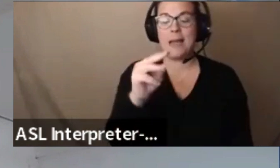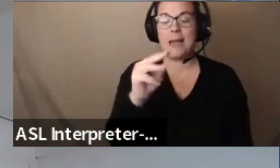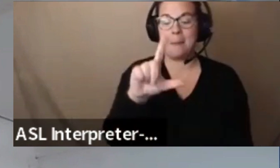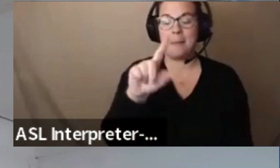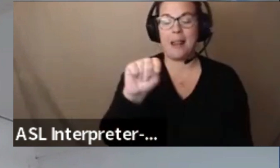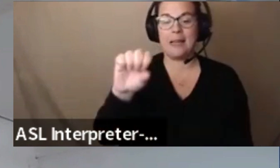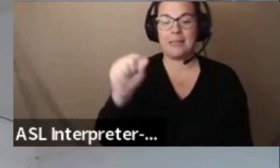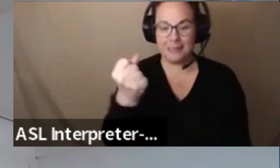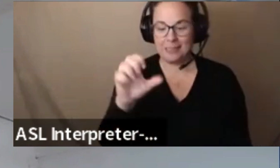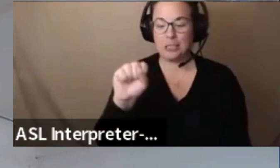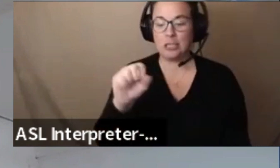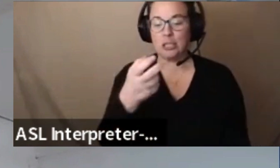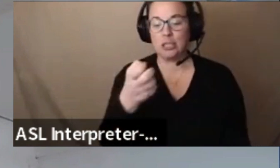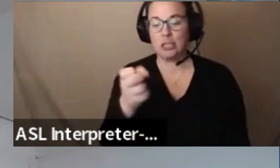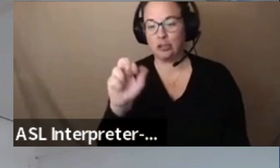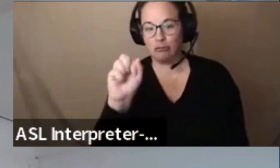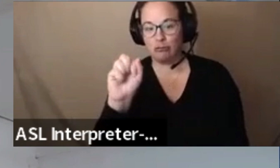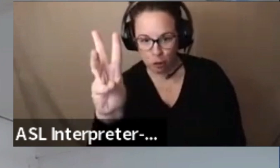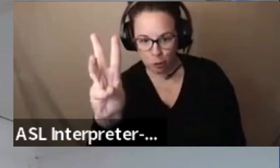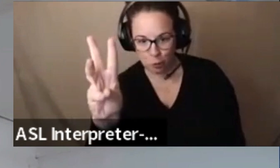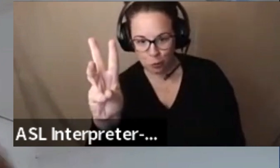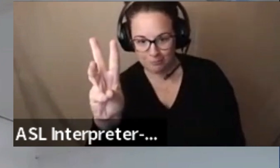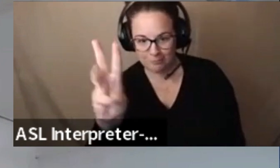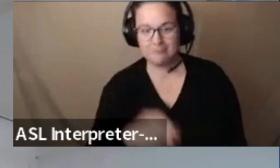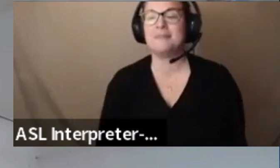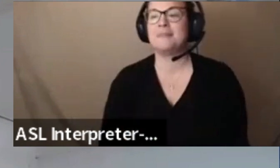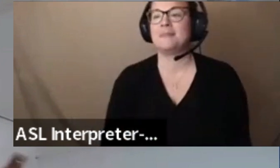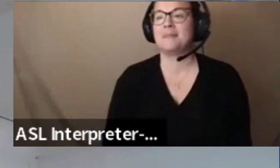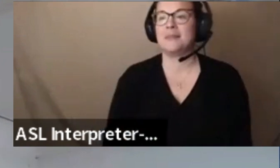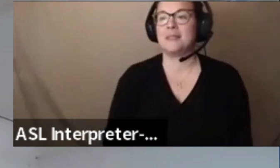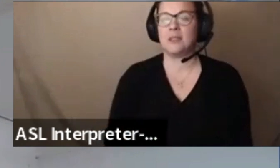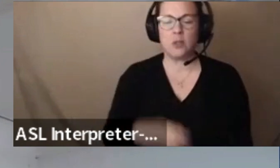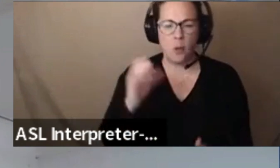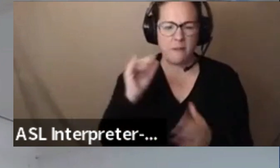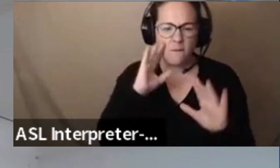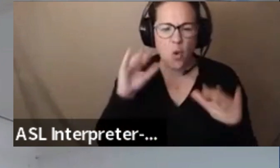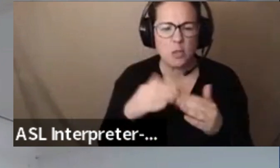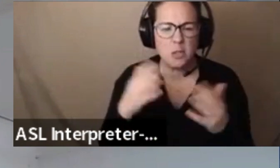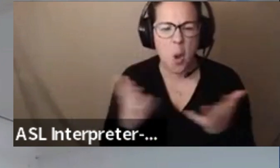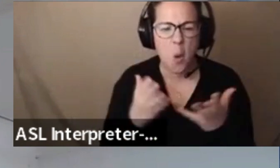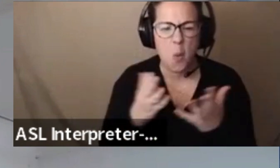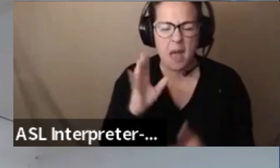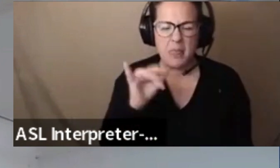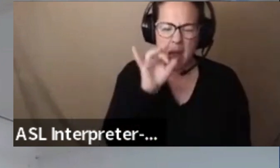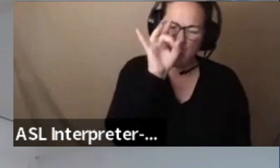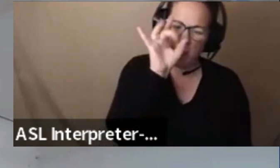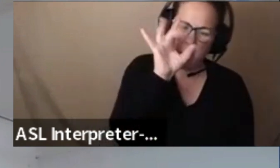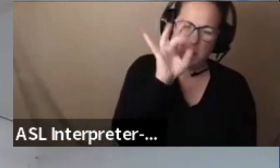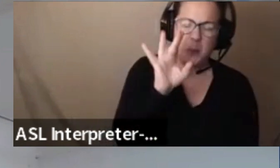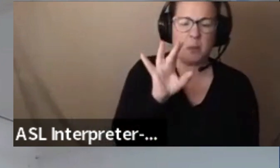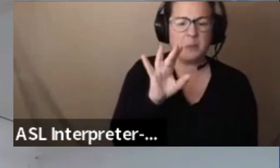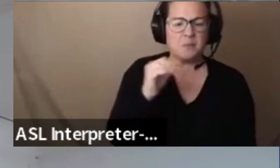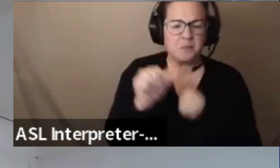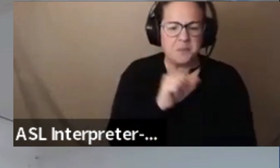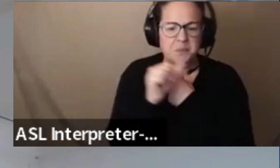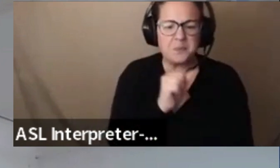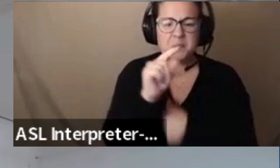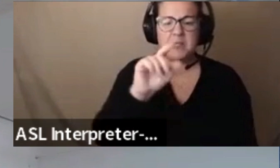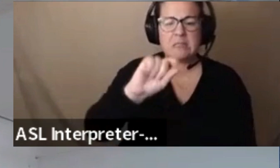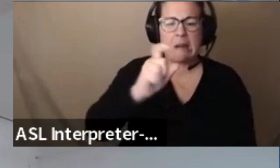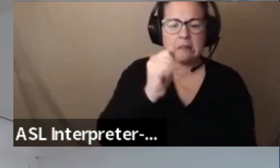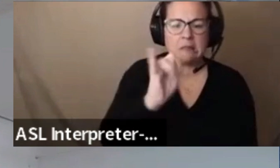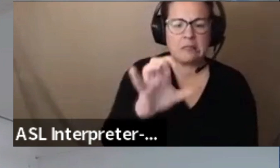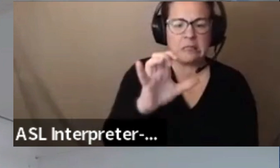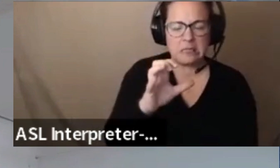in which I'm taking on the toxic masculinity inspired by the toxic masculinity that was in those plays.